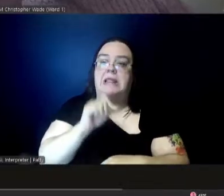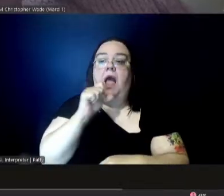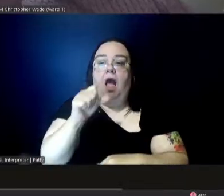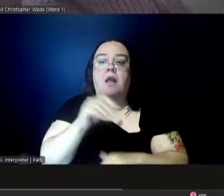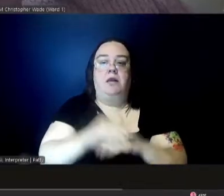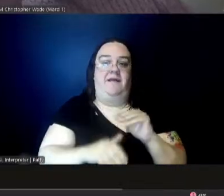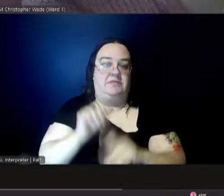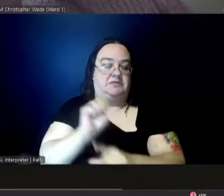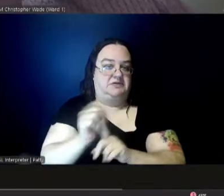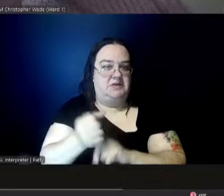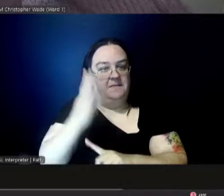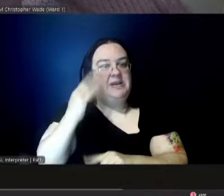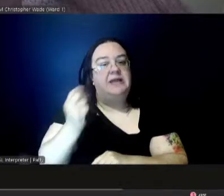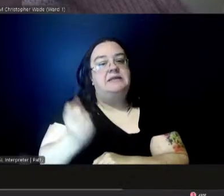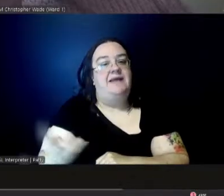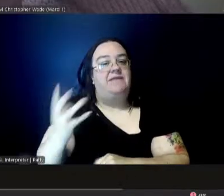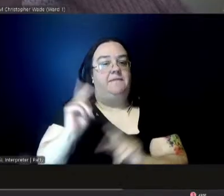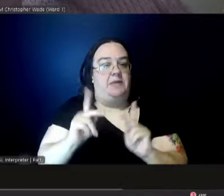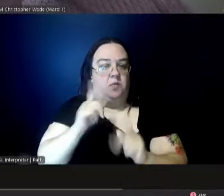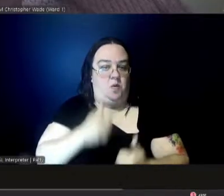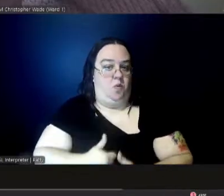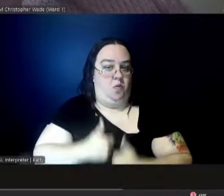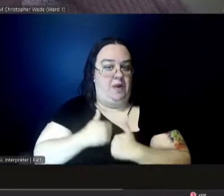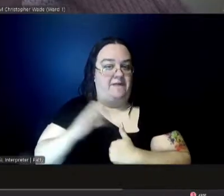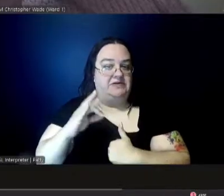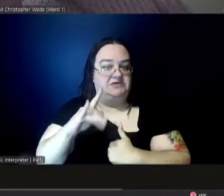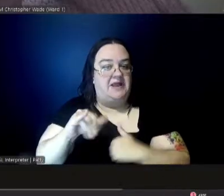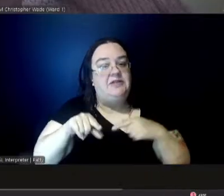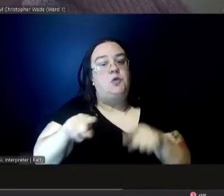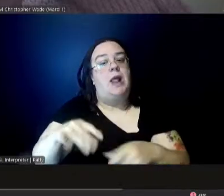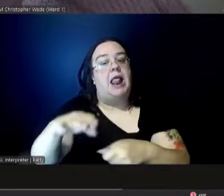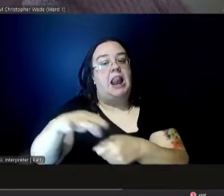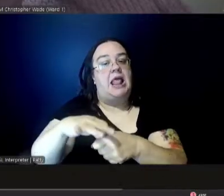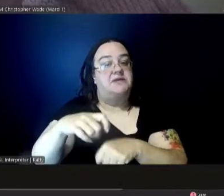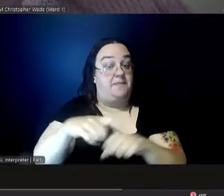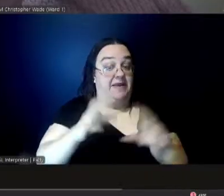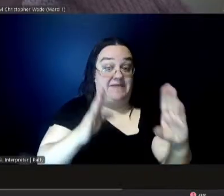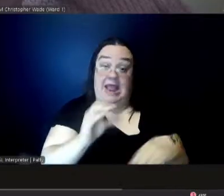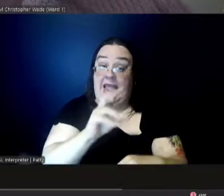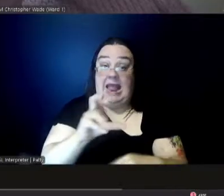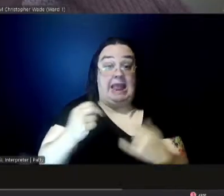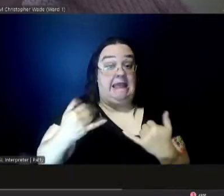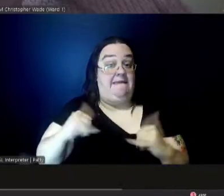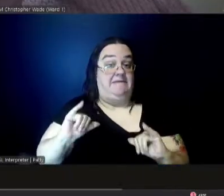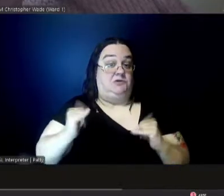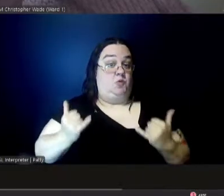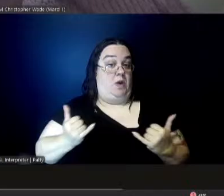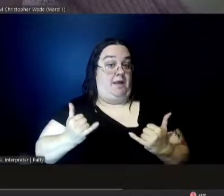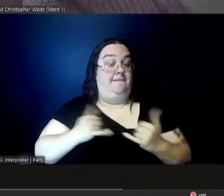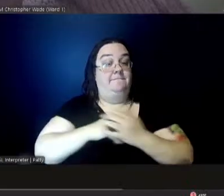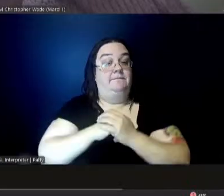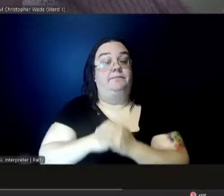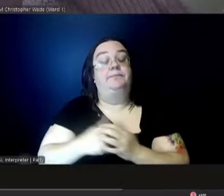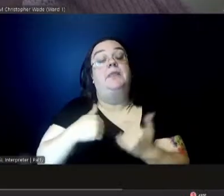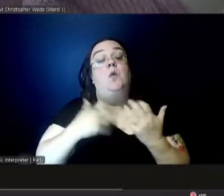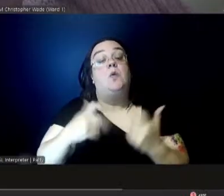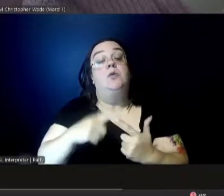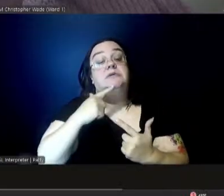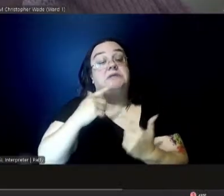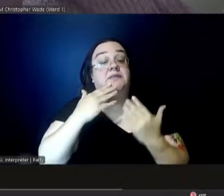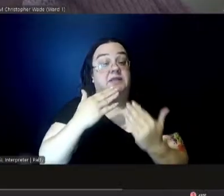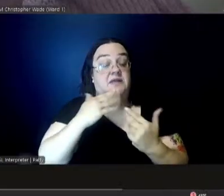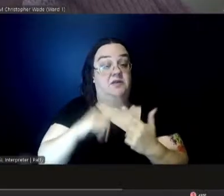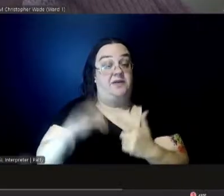to a handful of residents in Cheverly throughout the election period, and even today. I want to say thank you to former